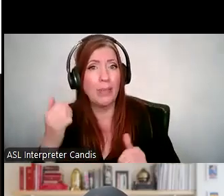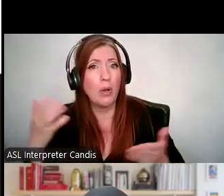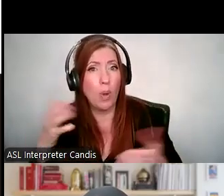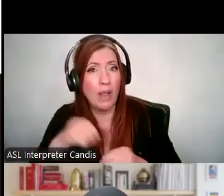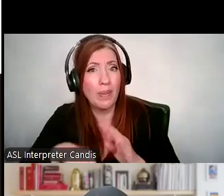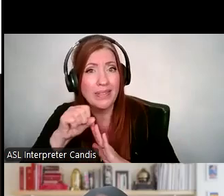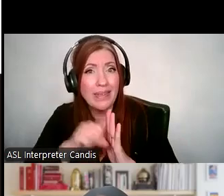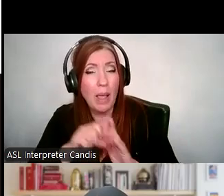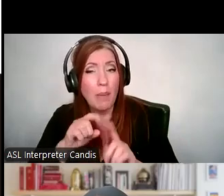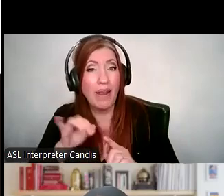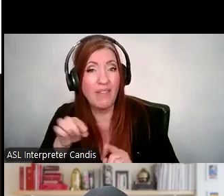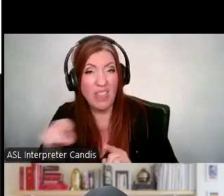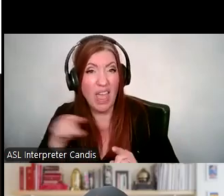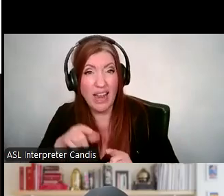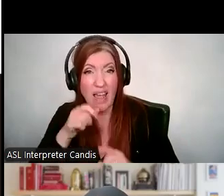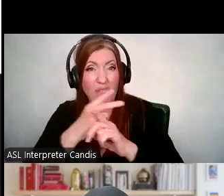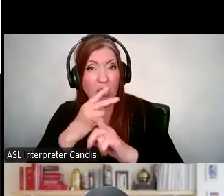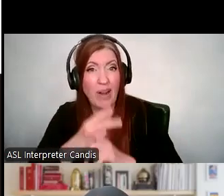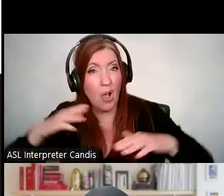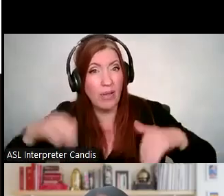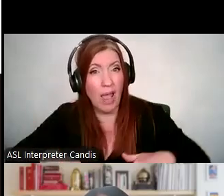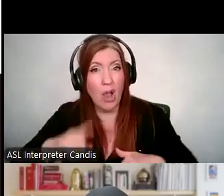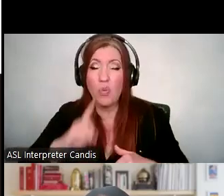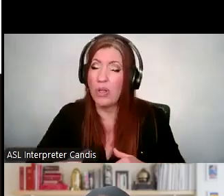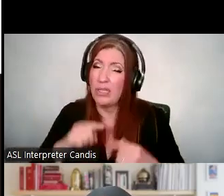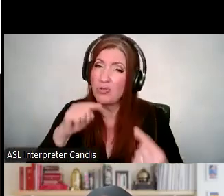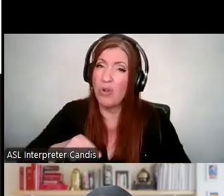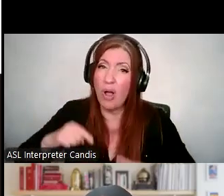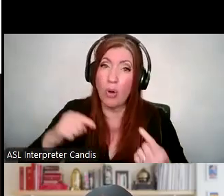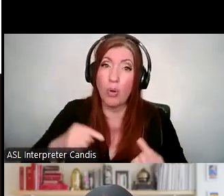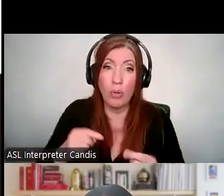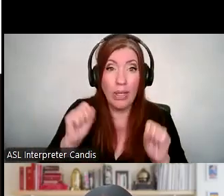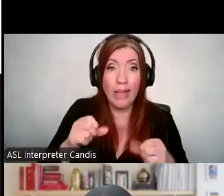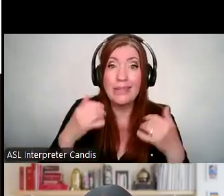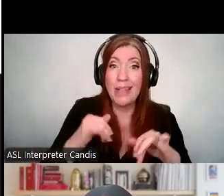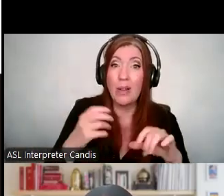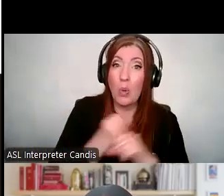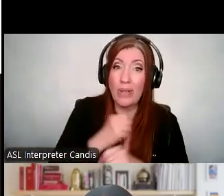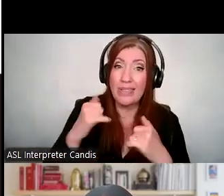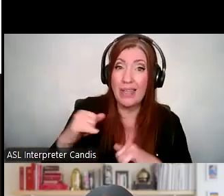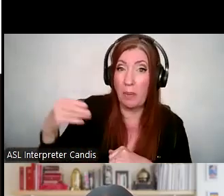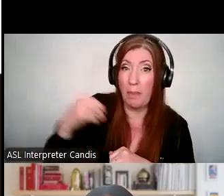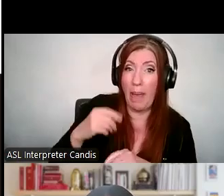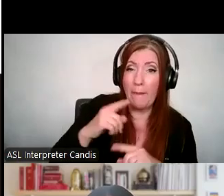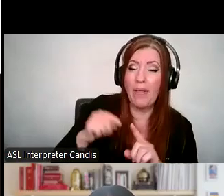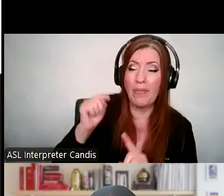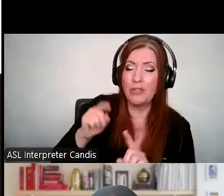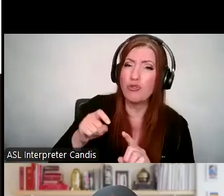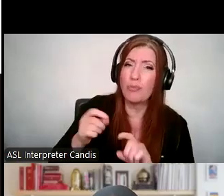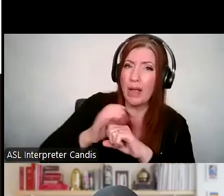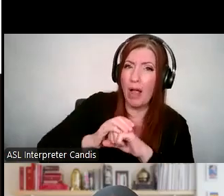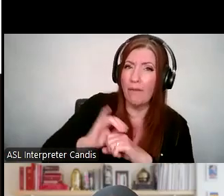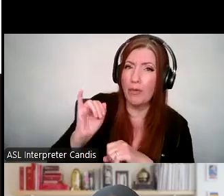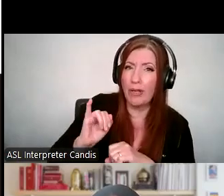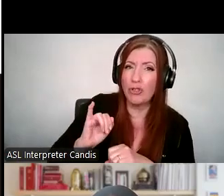been delineated yet, then it's a bit of an upward battle. It doesn't mean it can't be won, because this is still what should be a covered service.